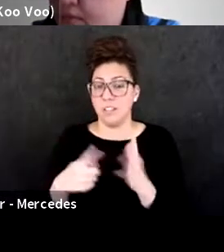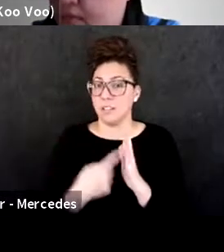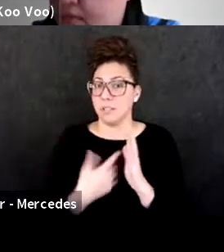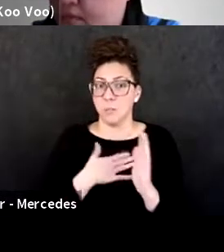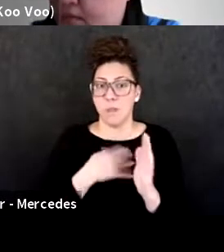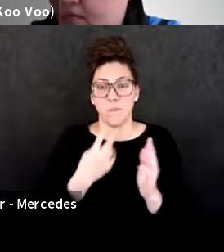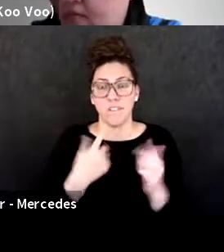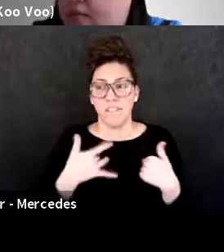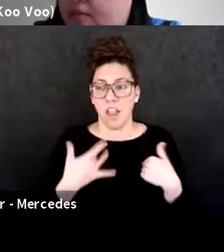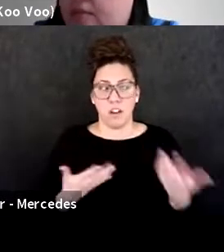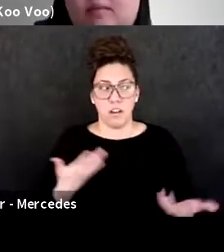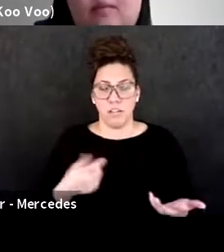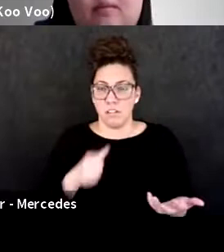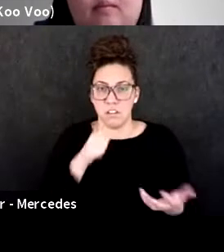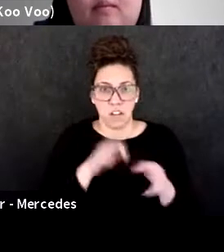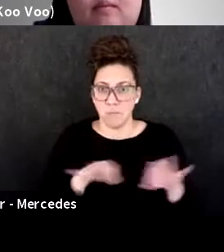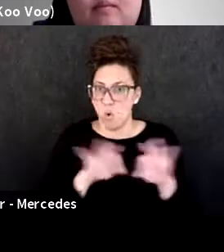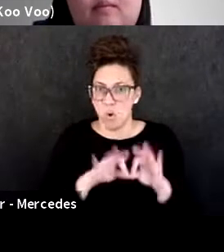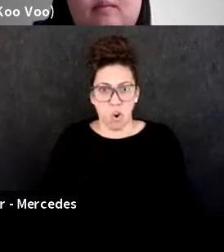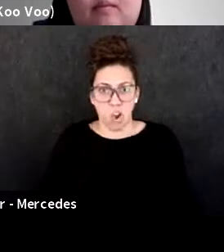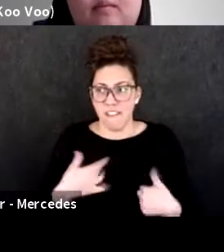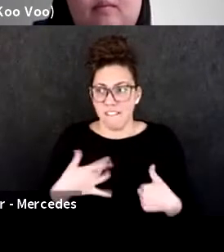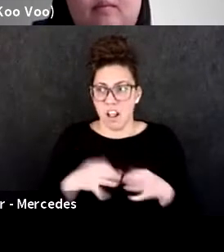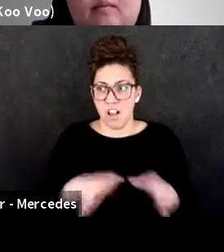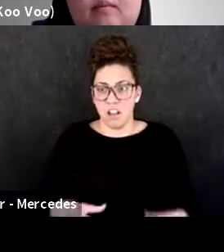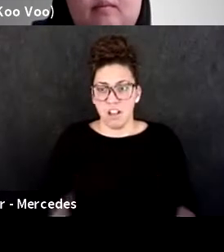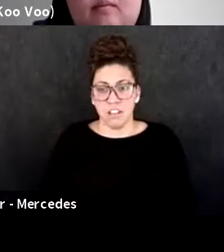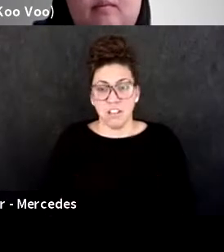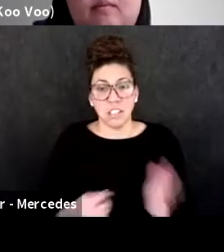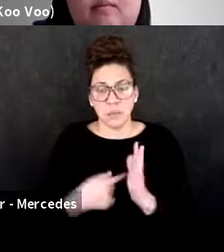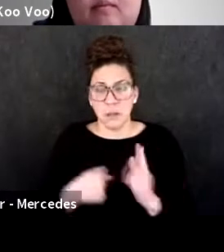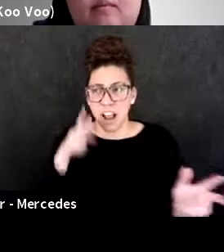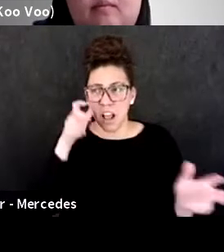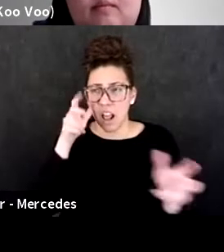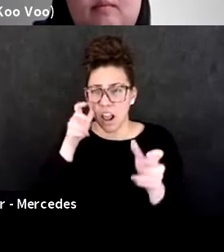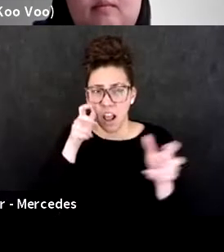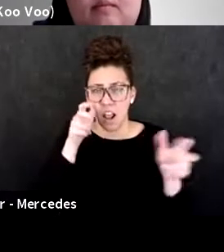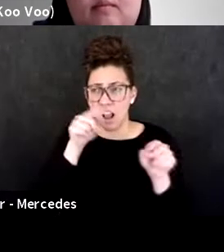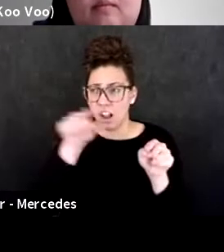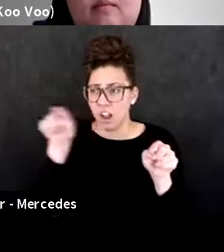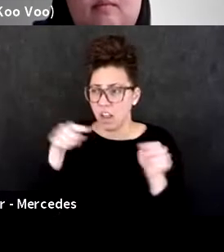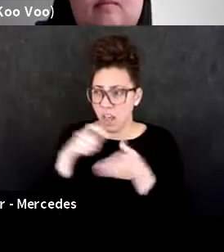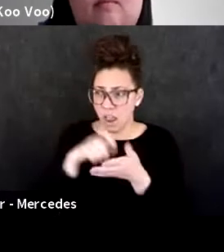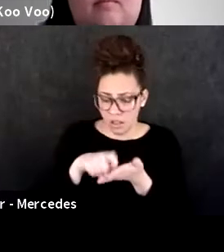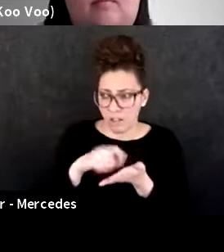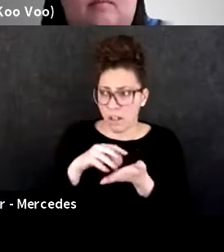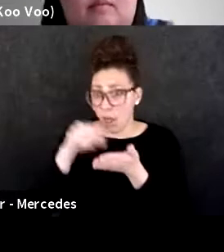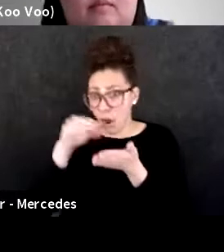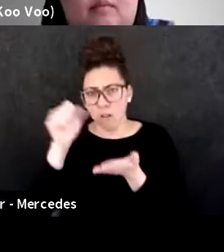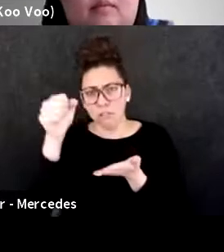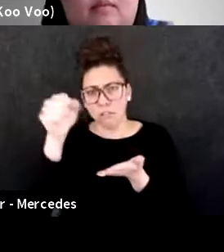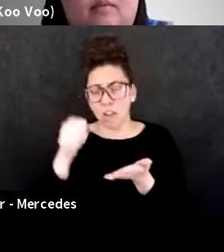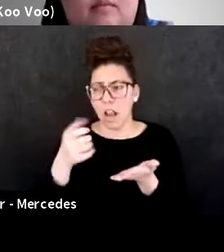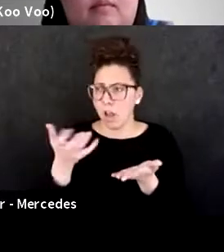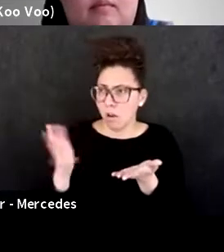voice isn't important. And there are times where I'll listen to what's been going on and of course take notes and learn and contribute when I